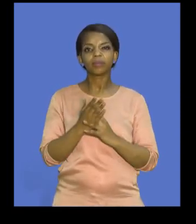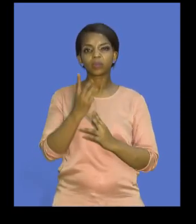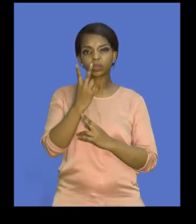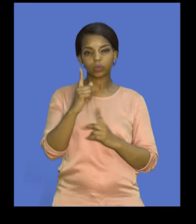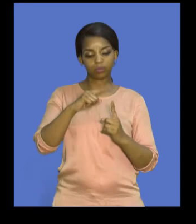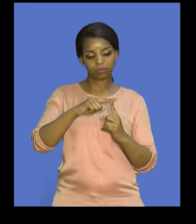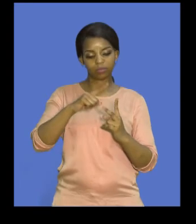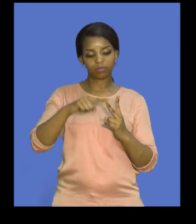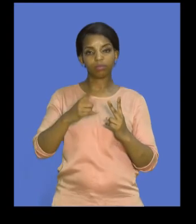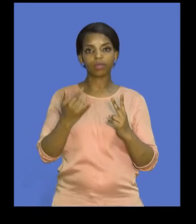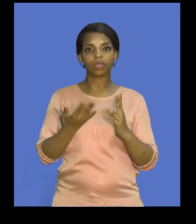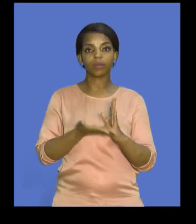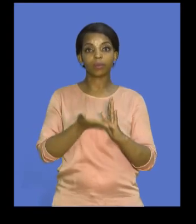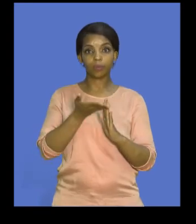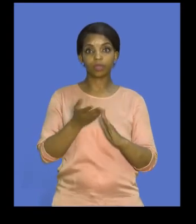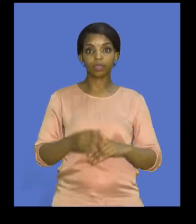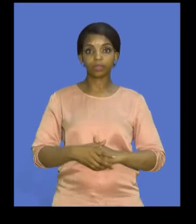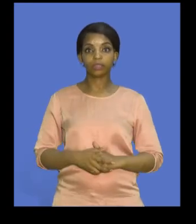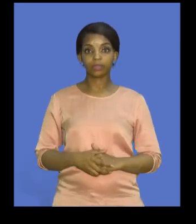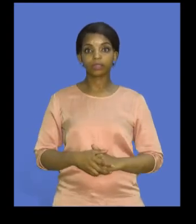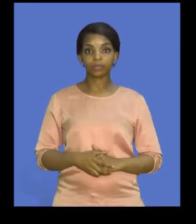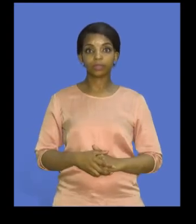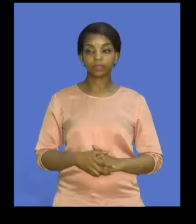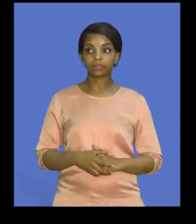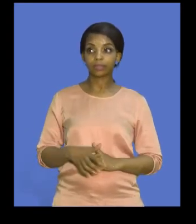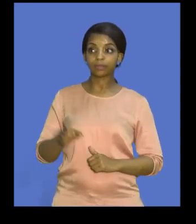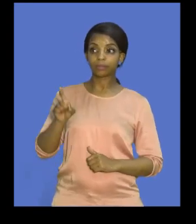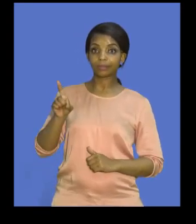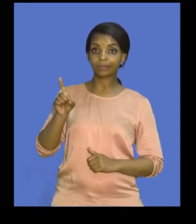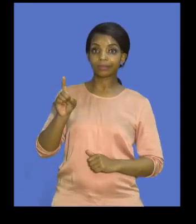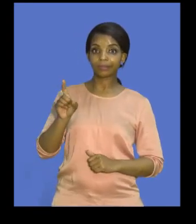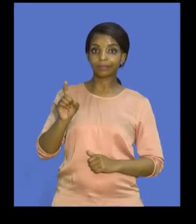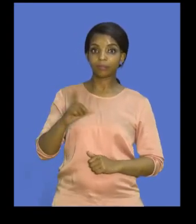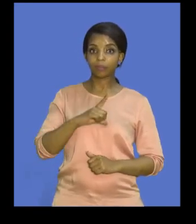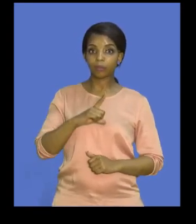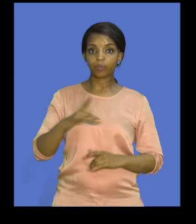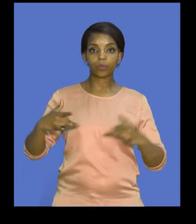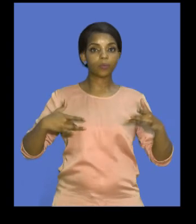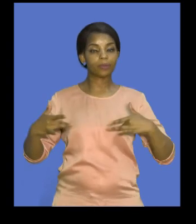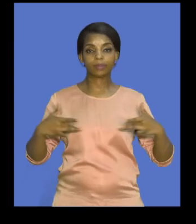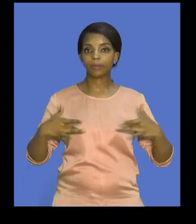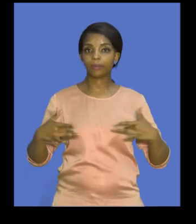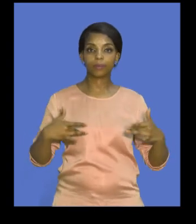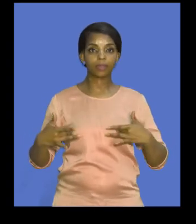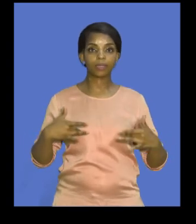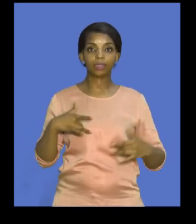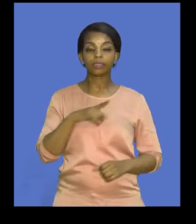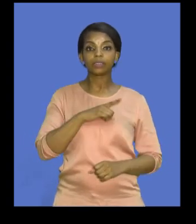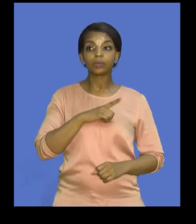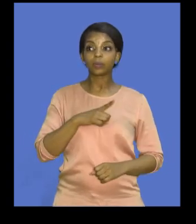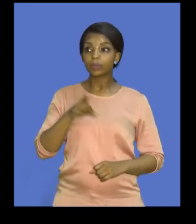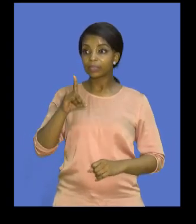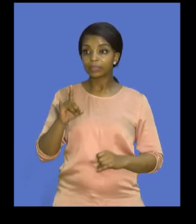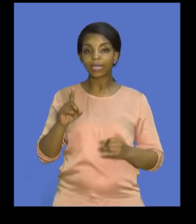onto something here? Because we are worried about the mathematical relationship in terms of the factors